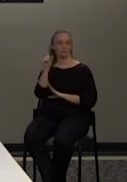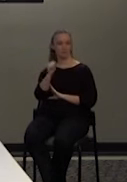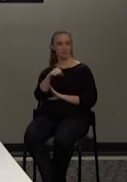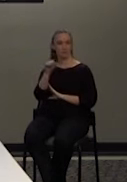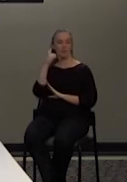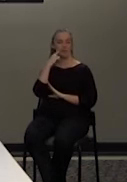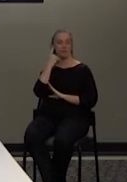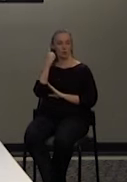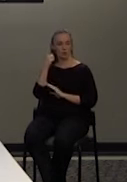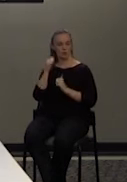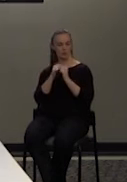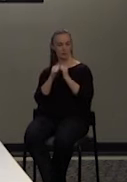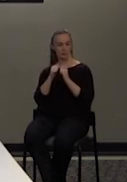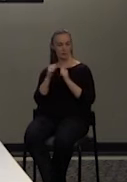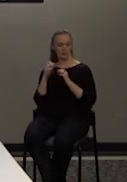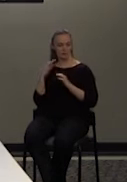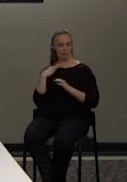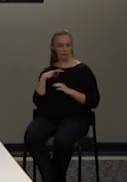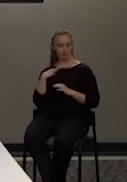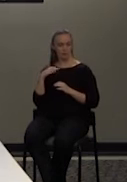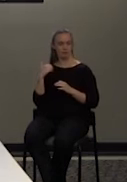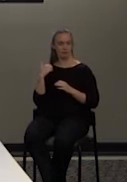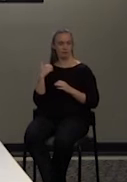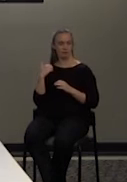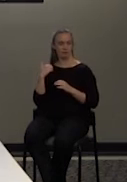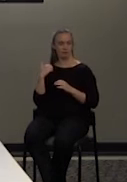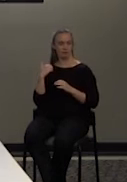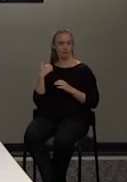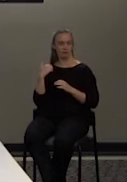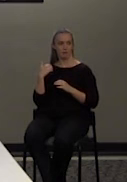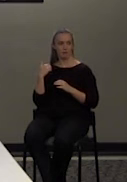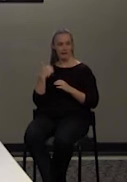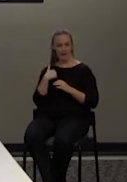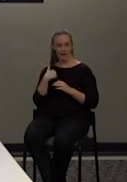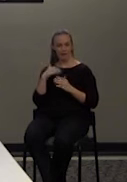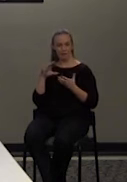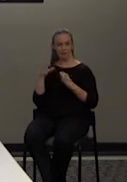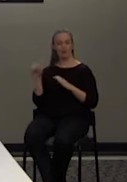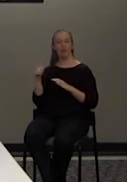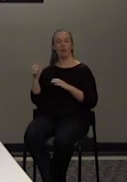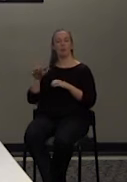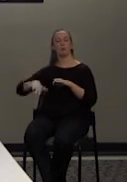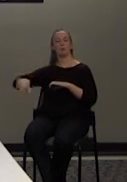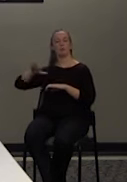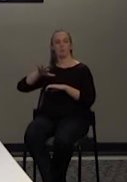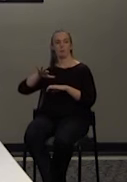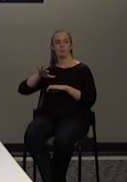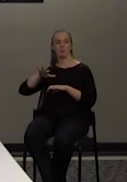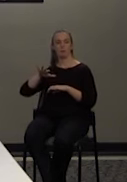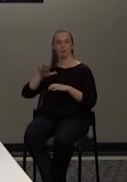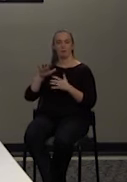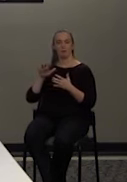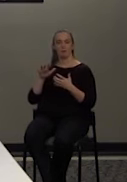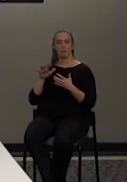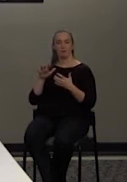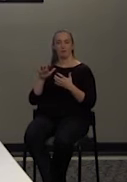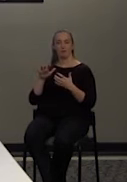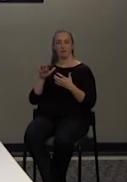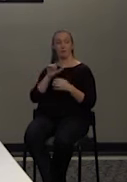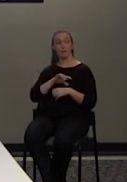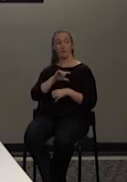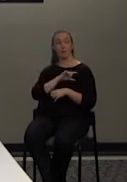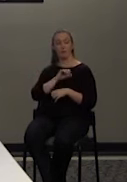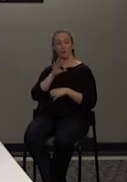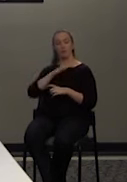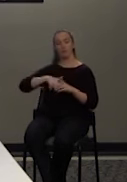of the competitive advantages we have over some of our neighbors, and that's reflected, like, for example, in office and retail lease rates in downtown, is the